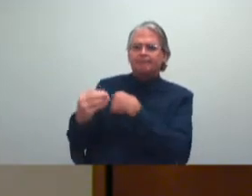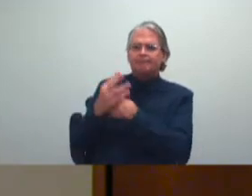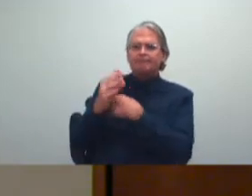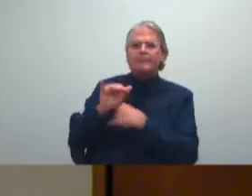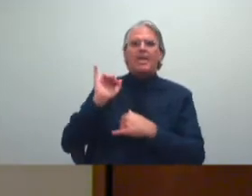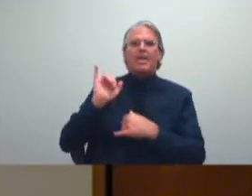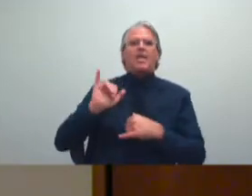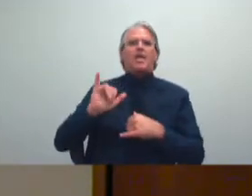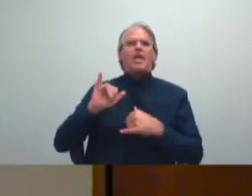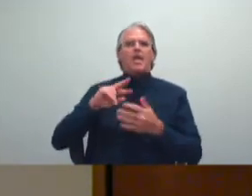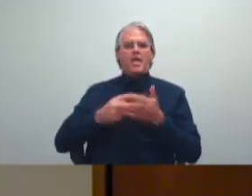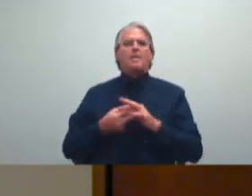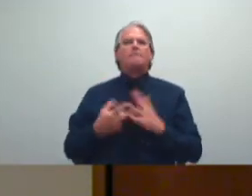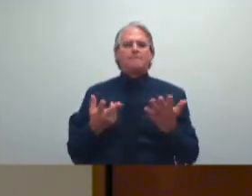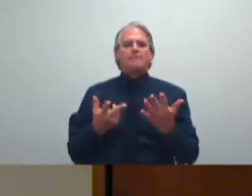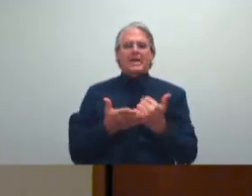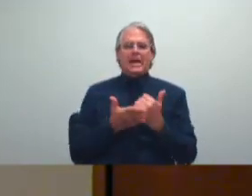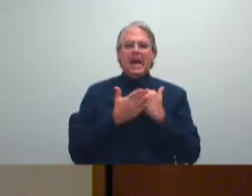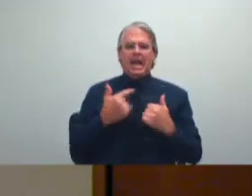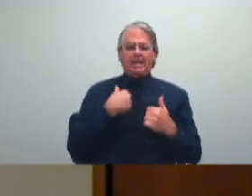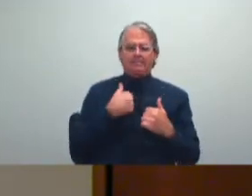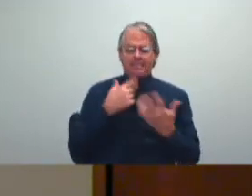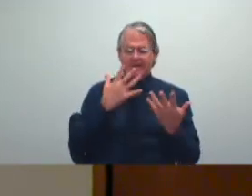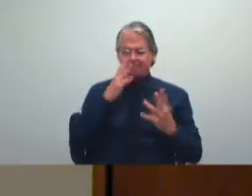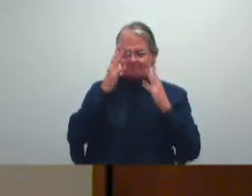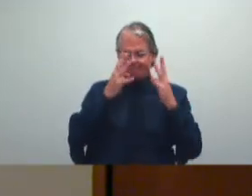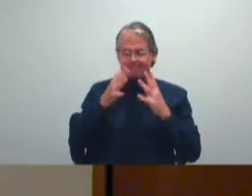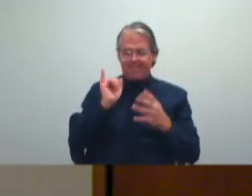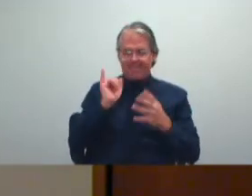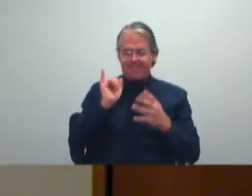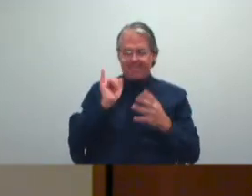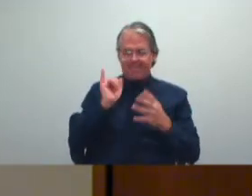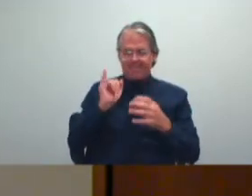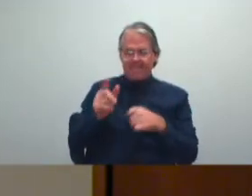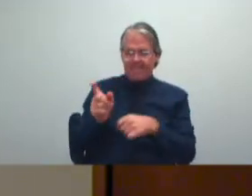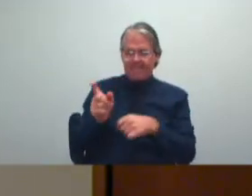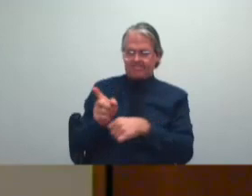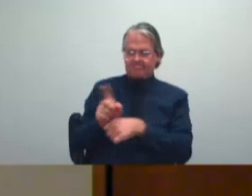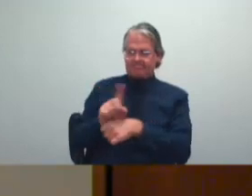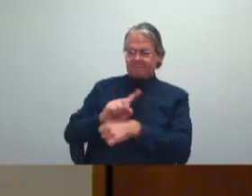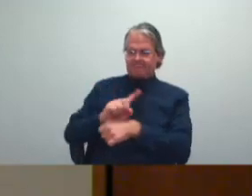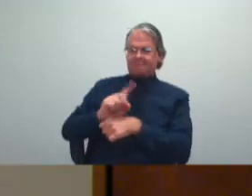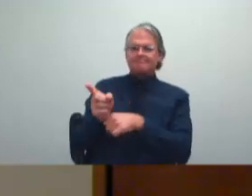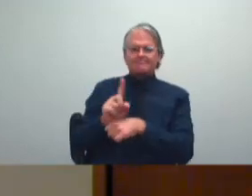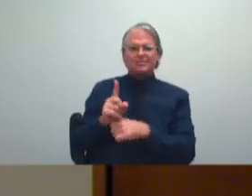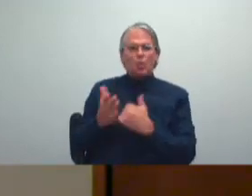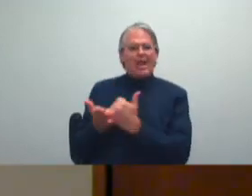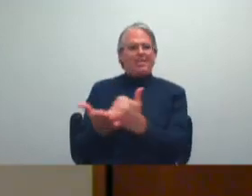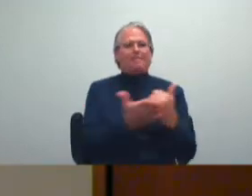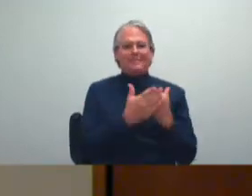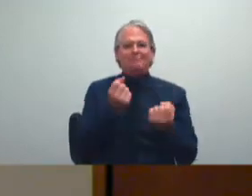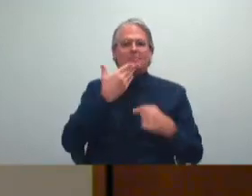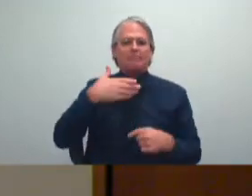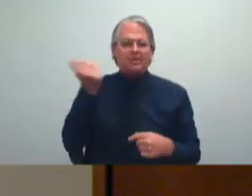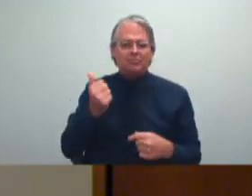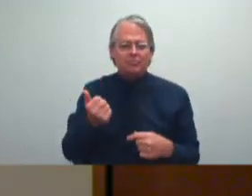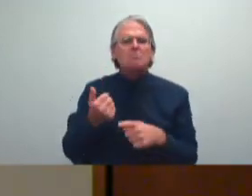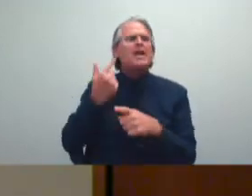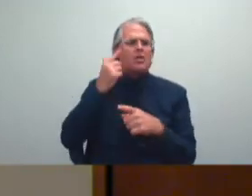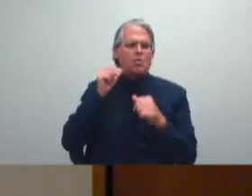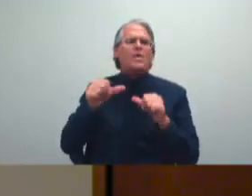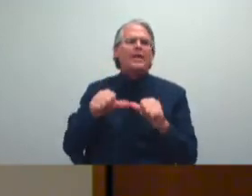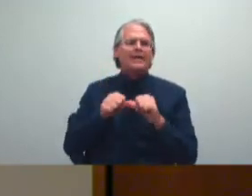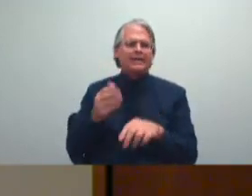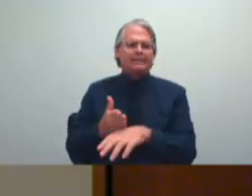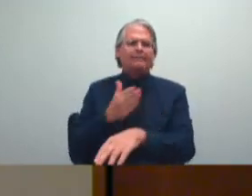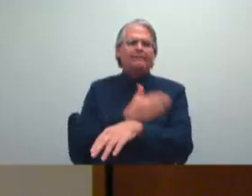and adjusting and modifying. And I think that we'll continue to make improvements, especially as science helps inform this pandemic